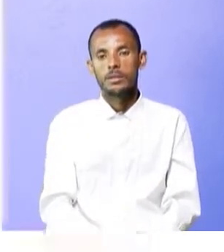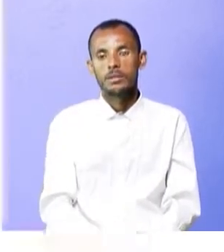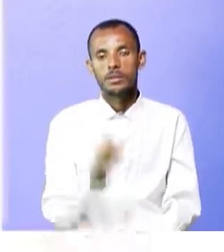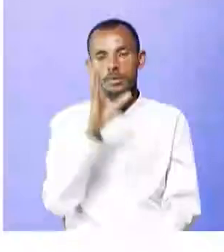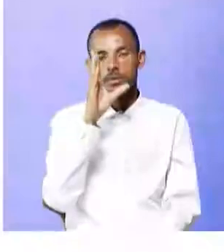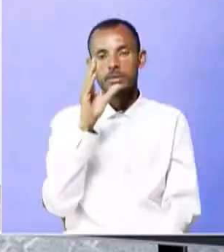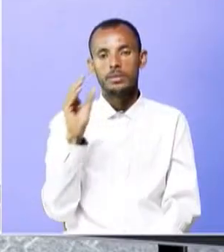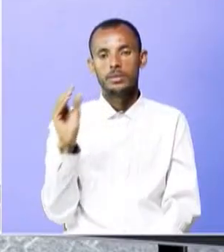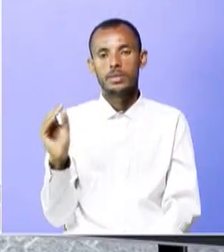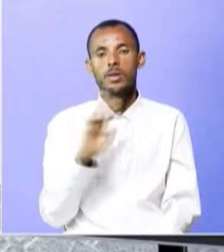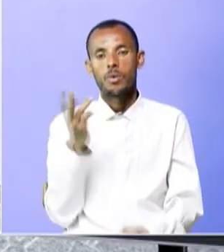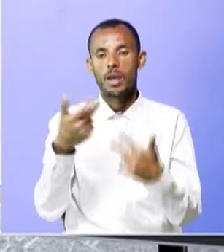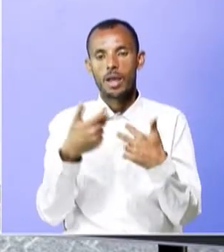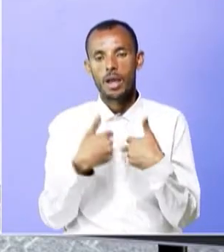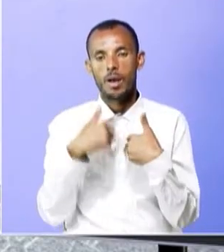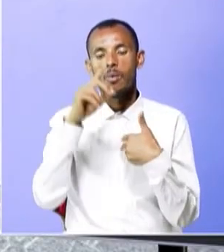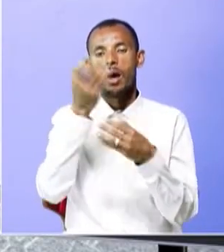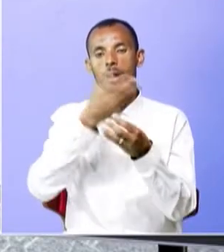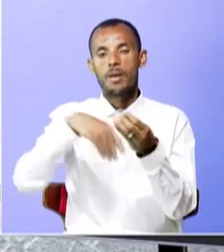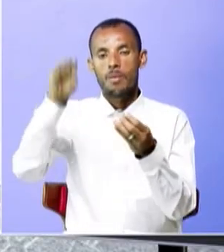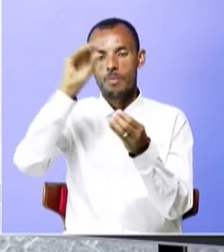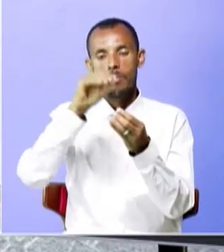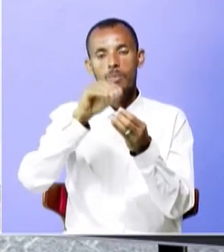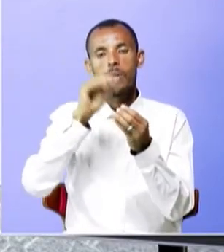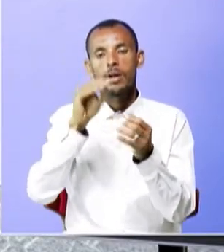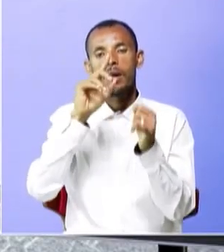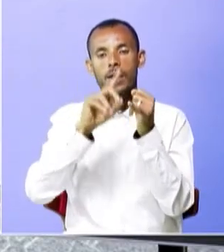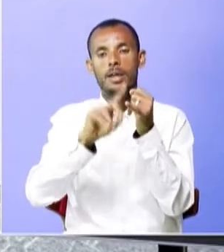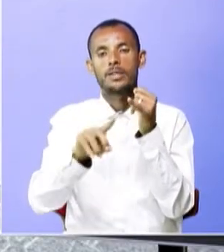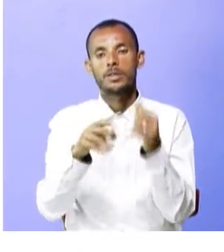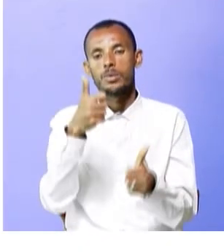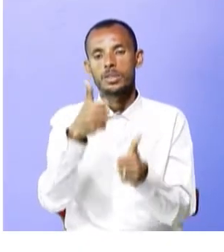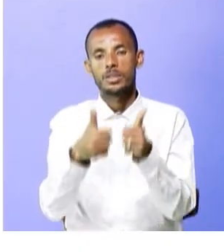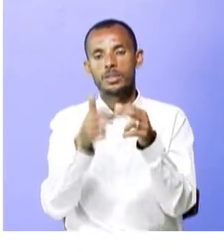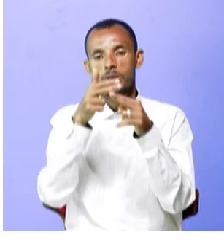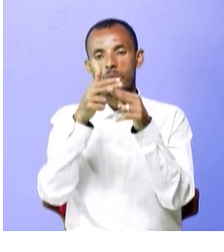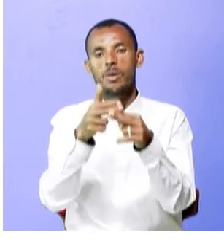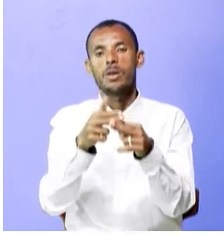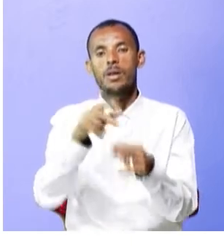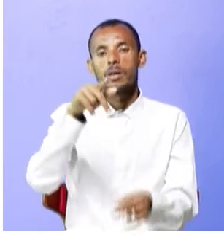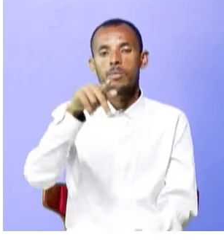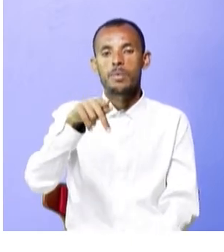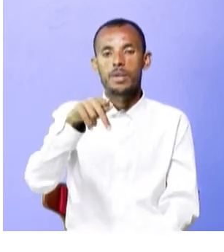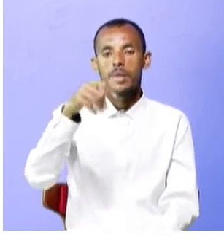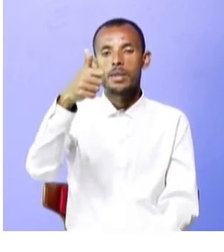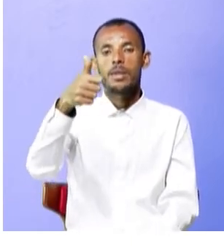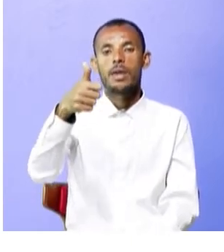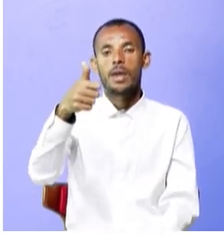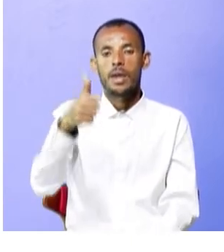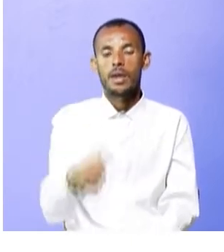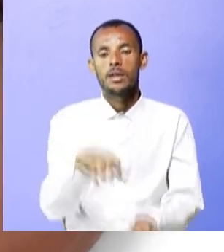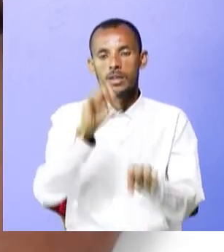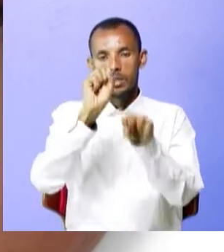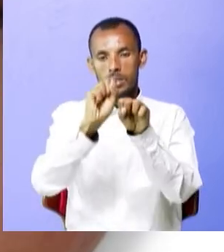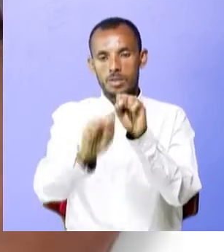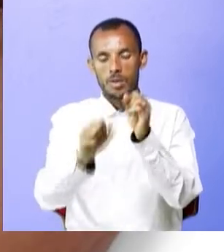and we have one more edge which is PA. Okay, so